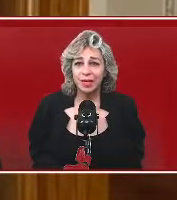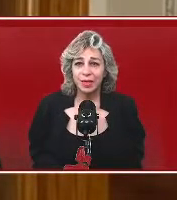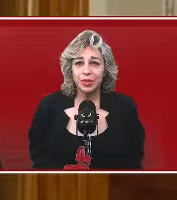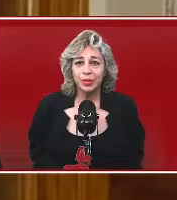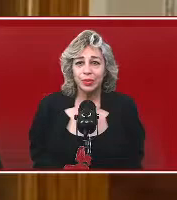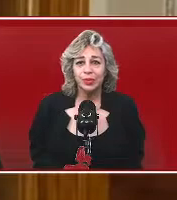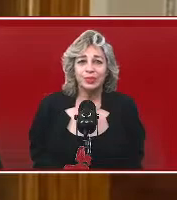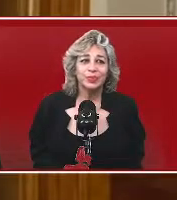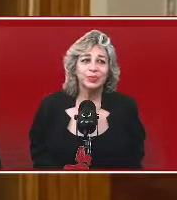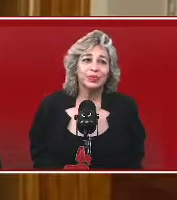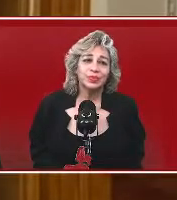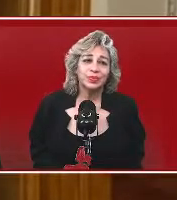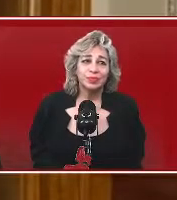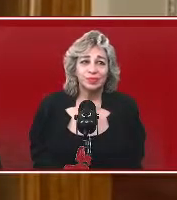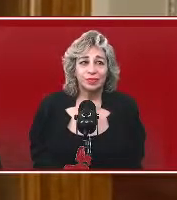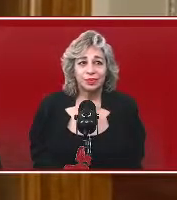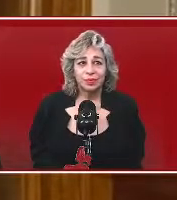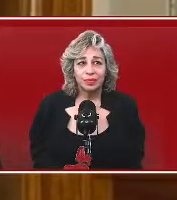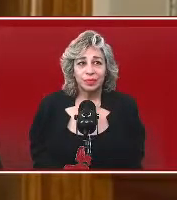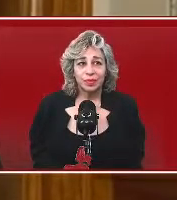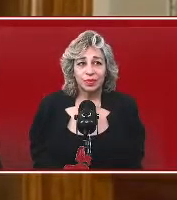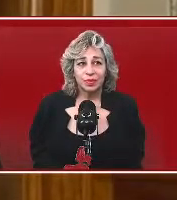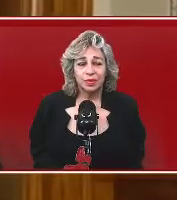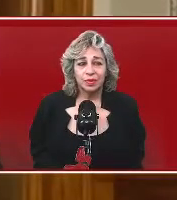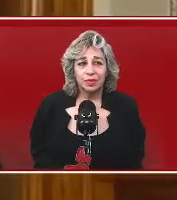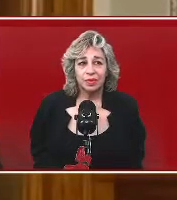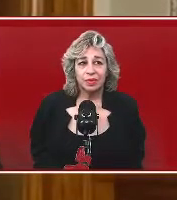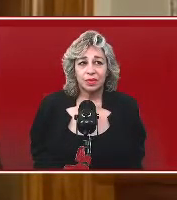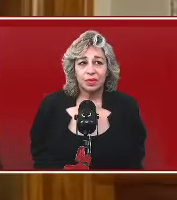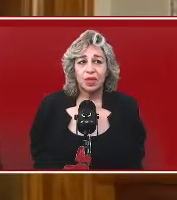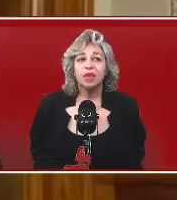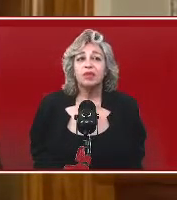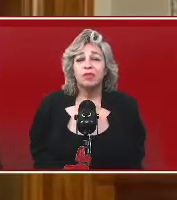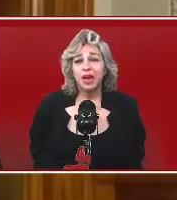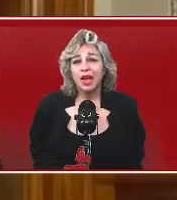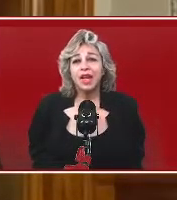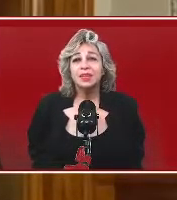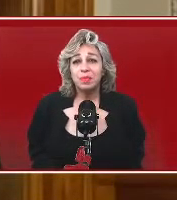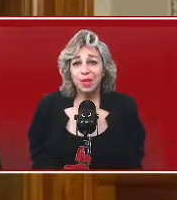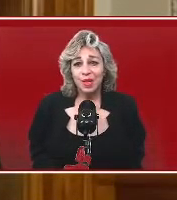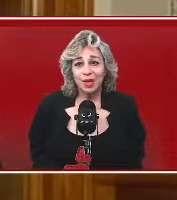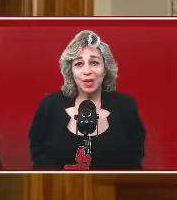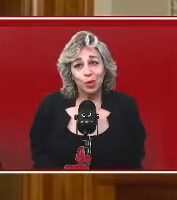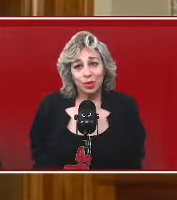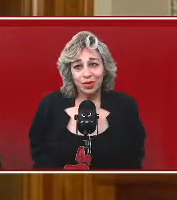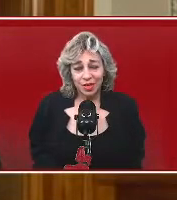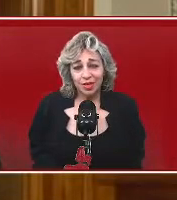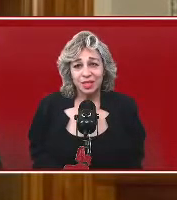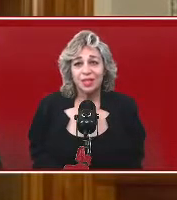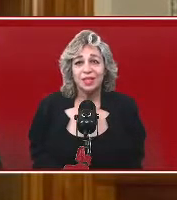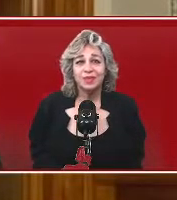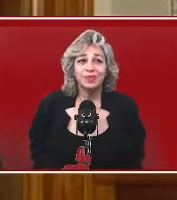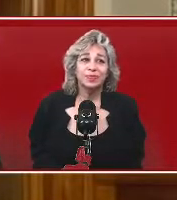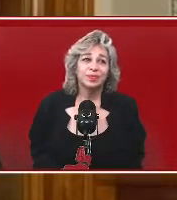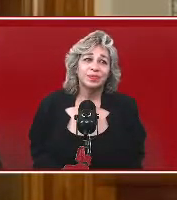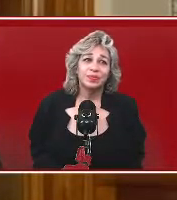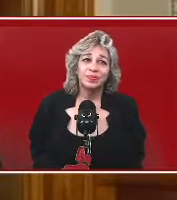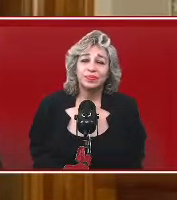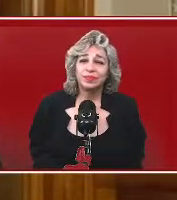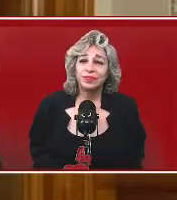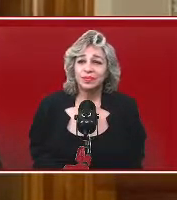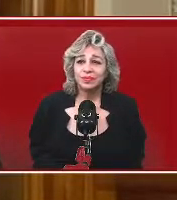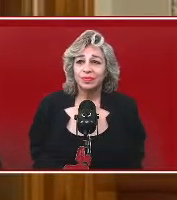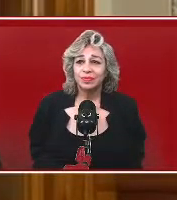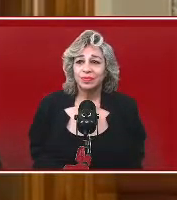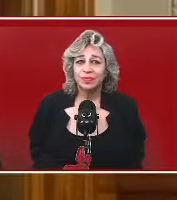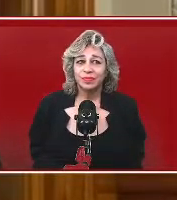that money to? A todos los adultos mayores, a 8 millones de adultos mayores For 8 million older adults y